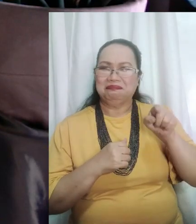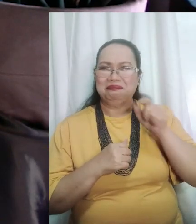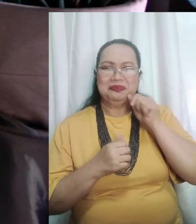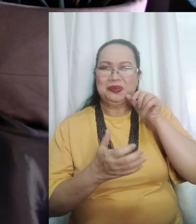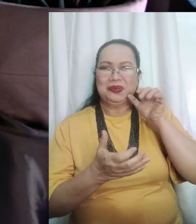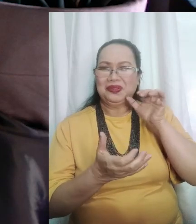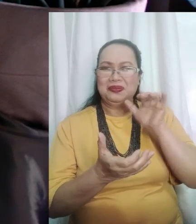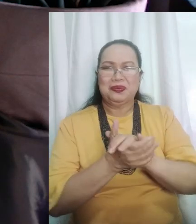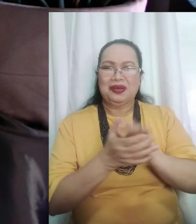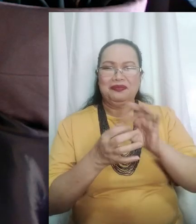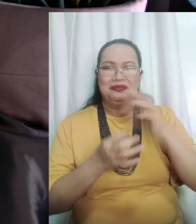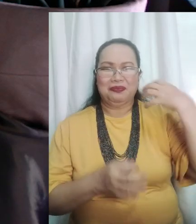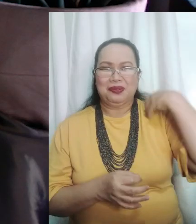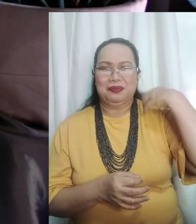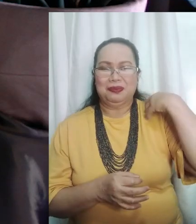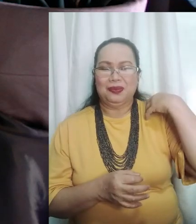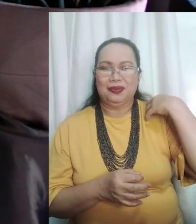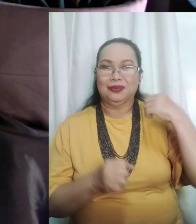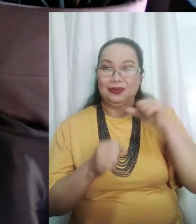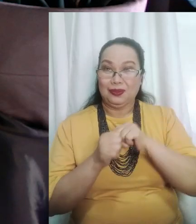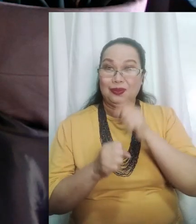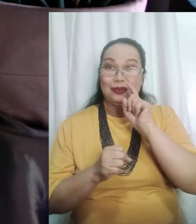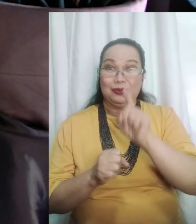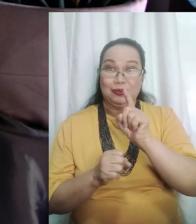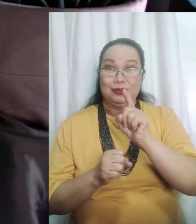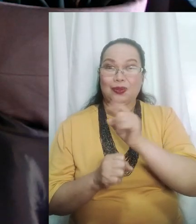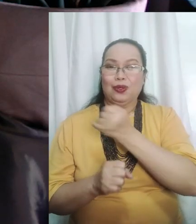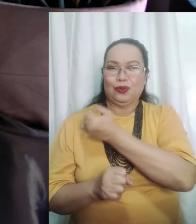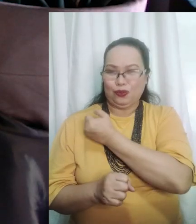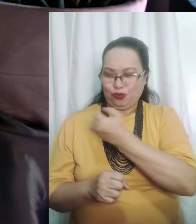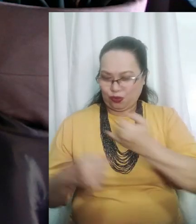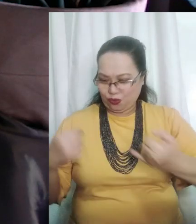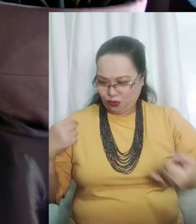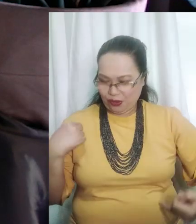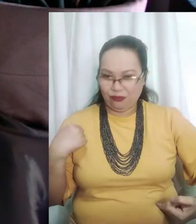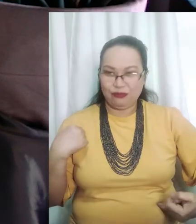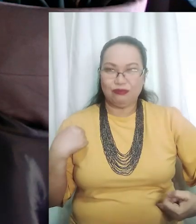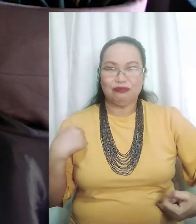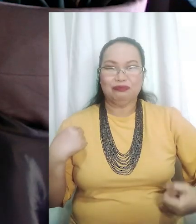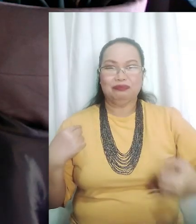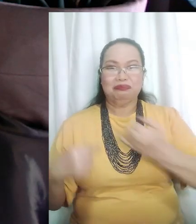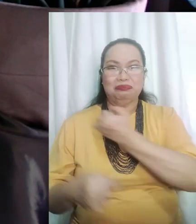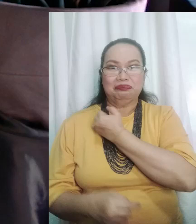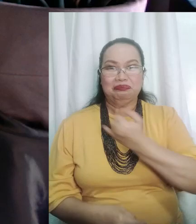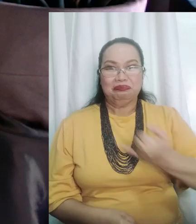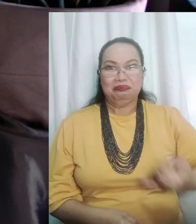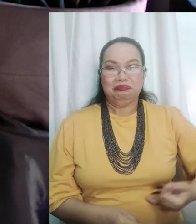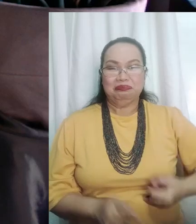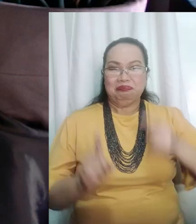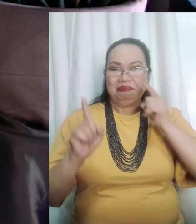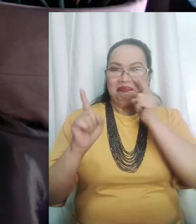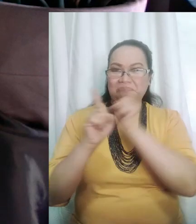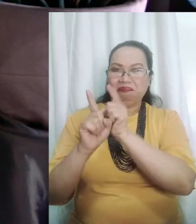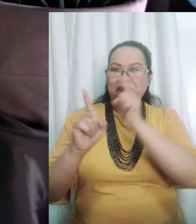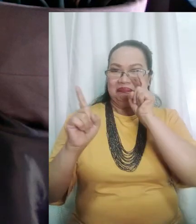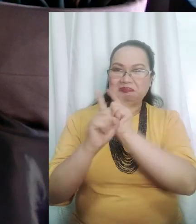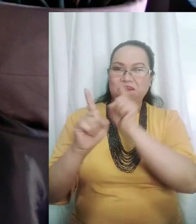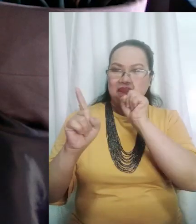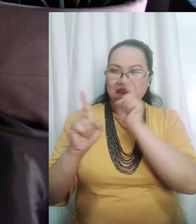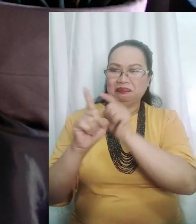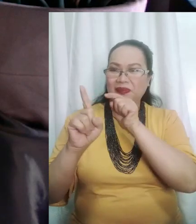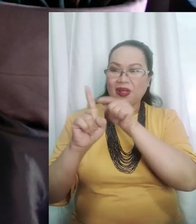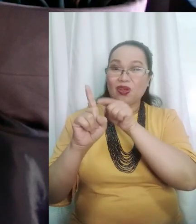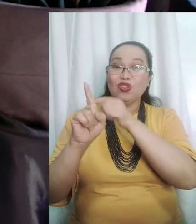So ito yung setup. Joseph was put in an awkward situation with the wife of his